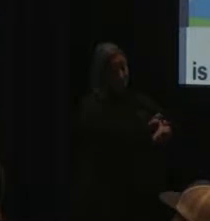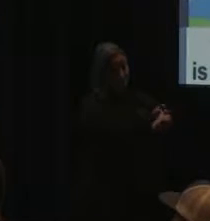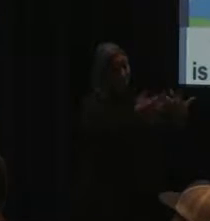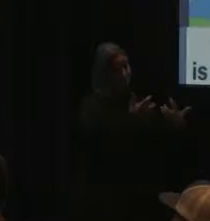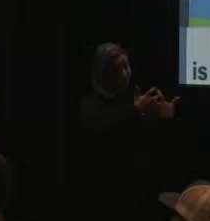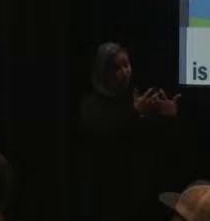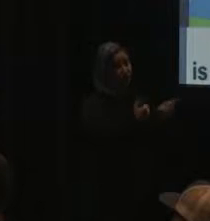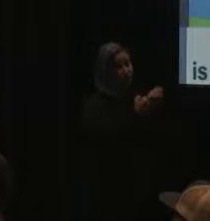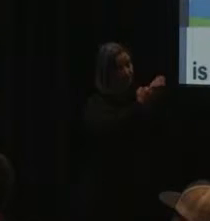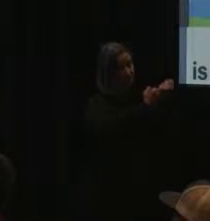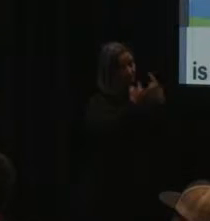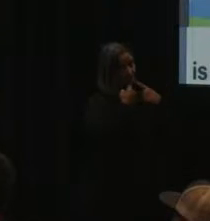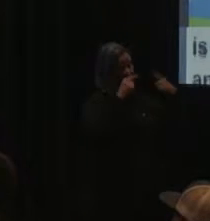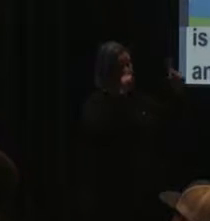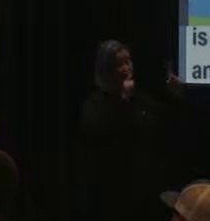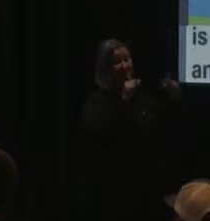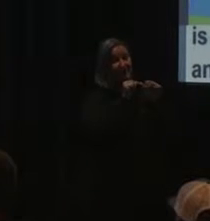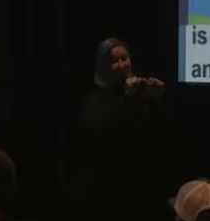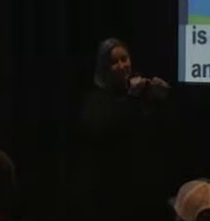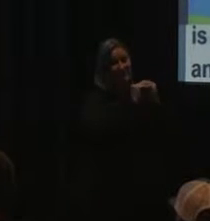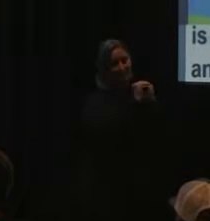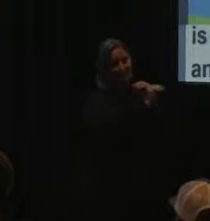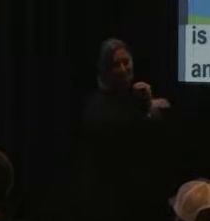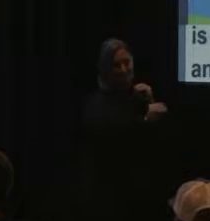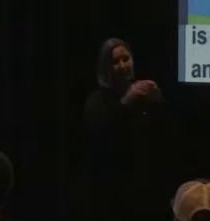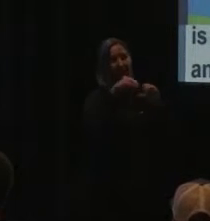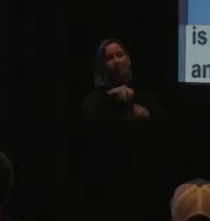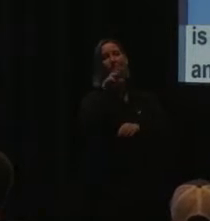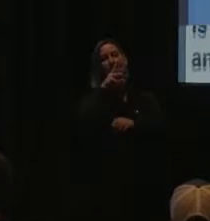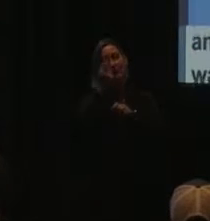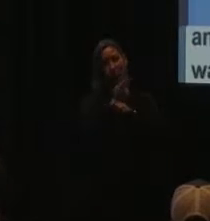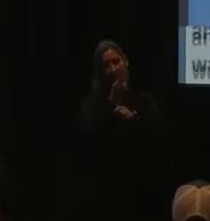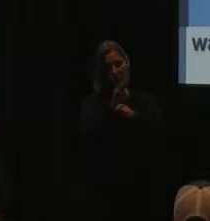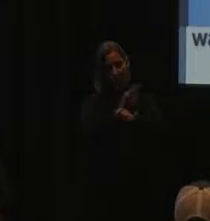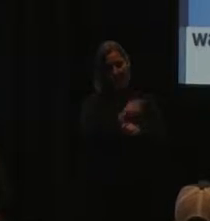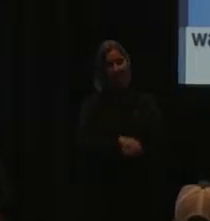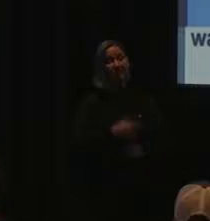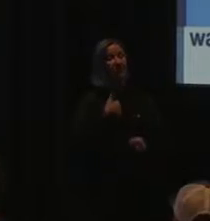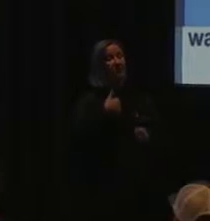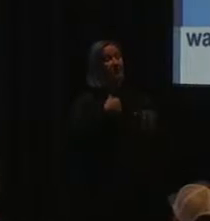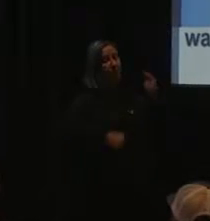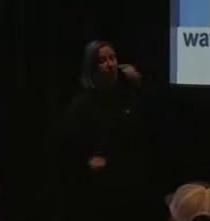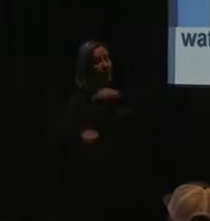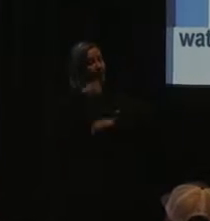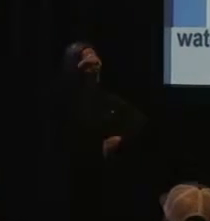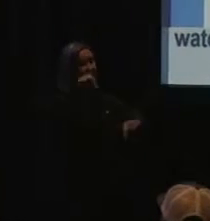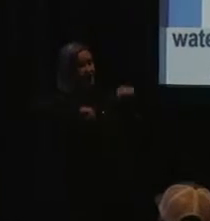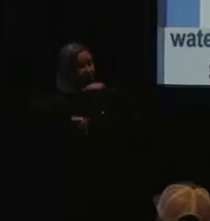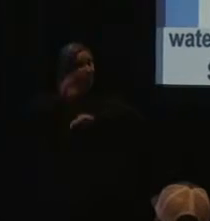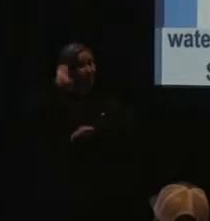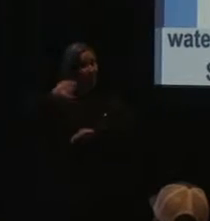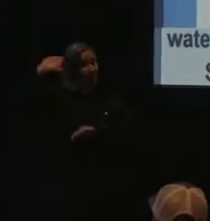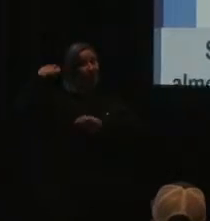achieving sustainability, and specifically for achieving sustainability in water use. So I want to harken back to days when there was almost